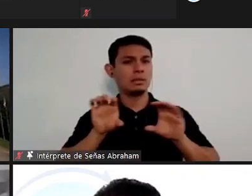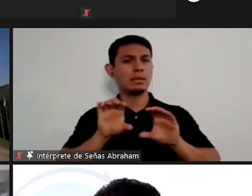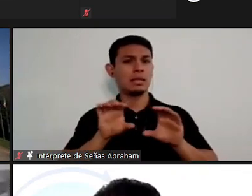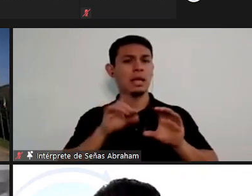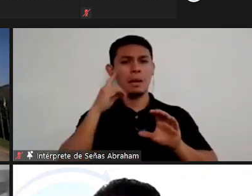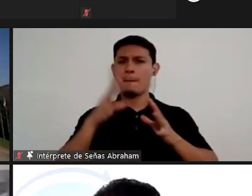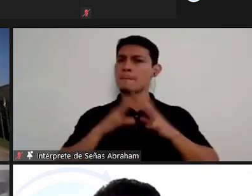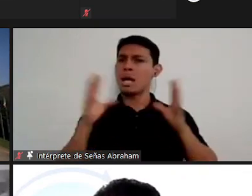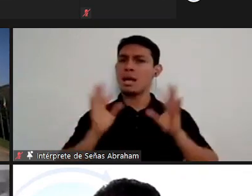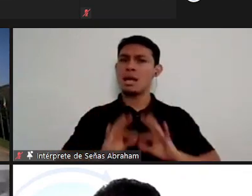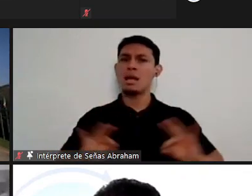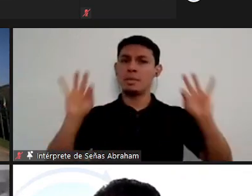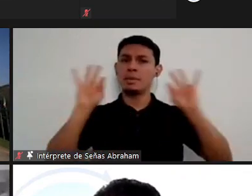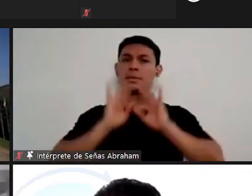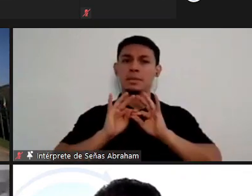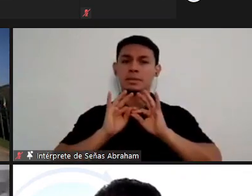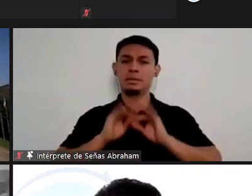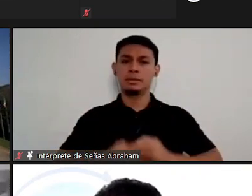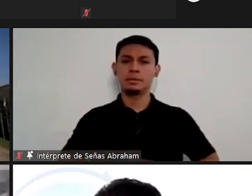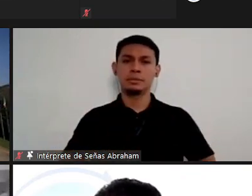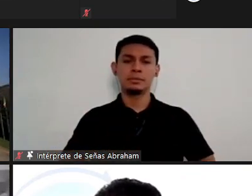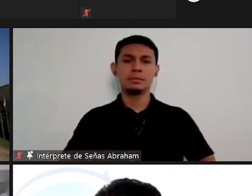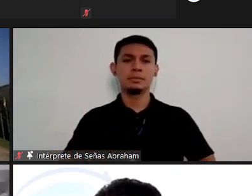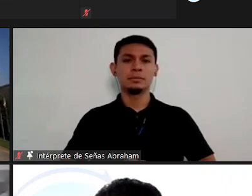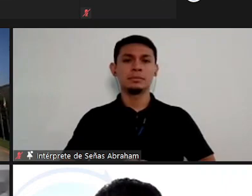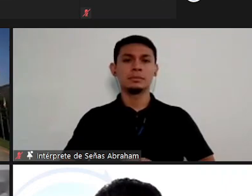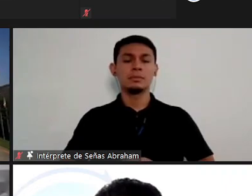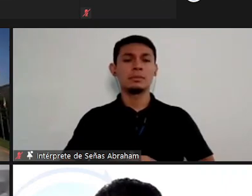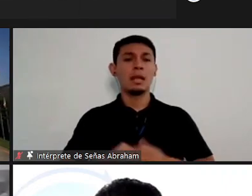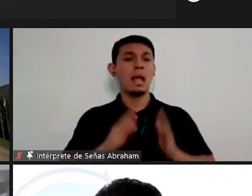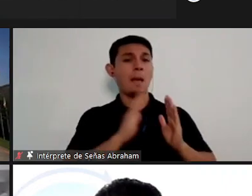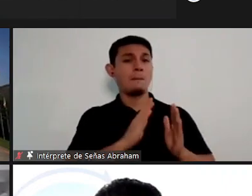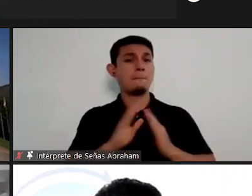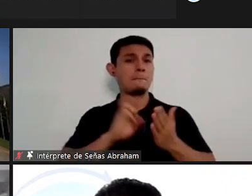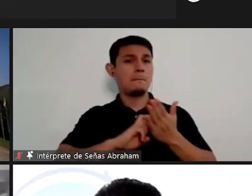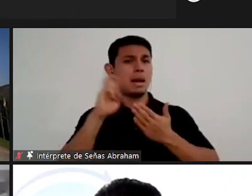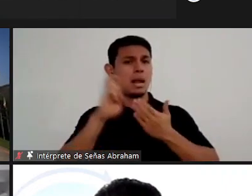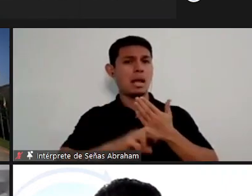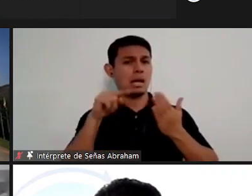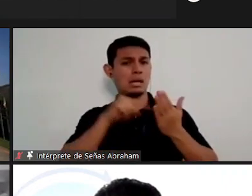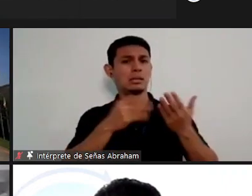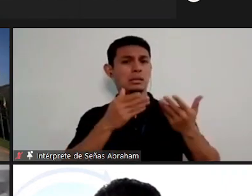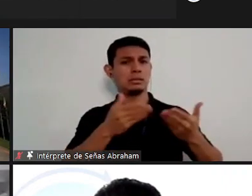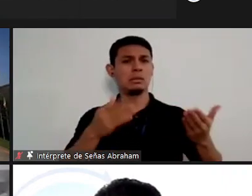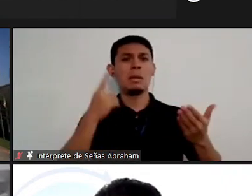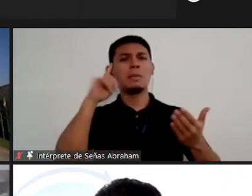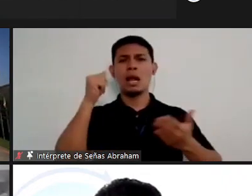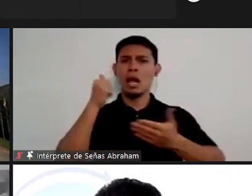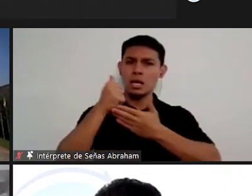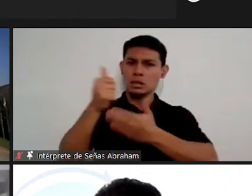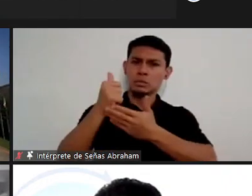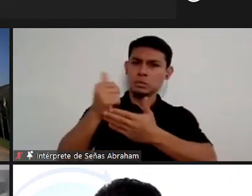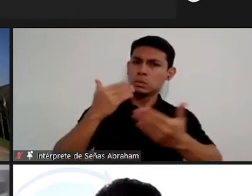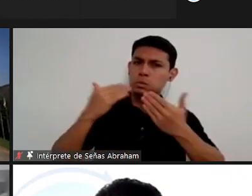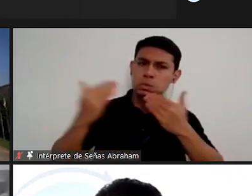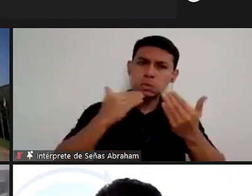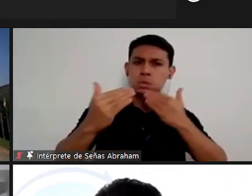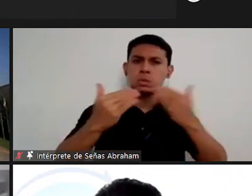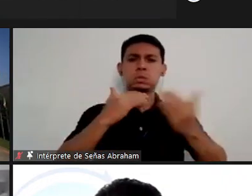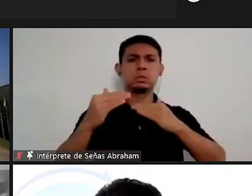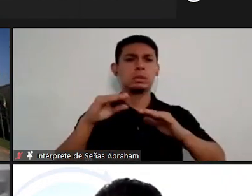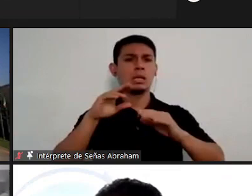their activities seems to be very important the plan may be an instrument to help a